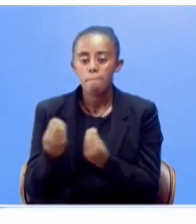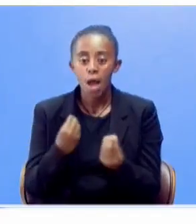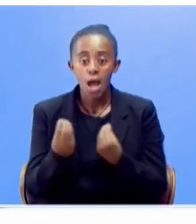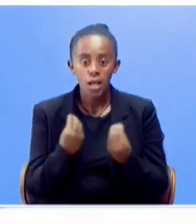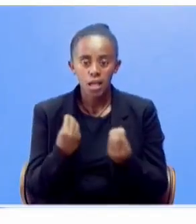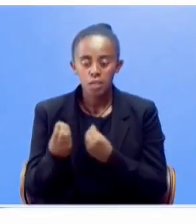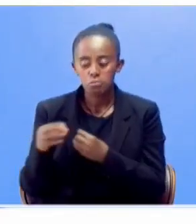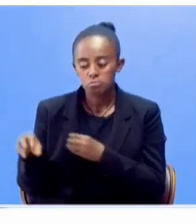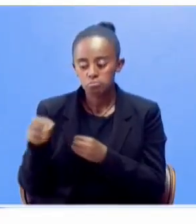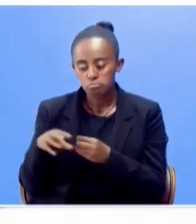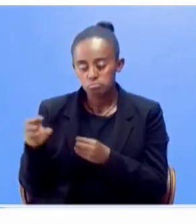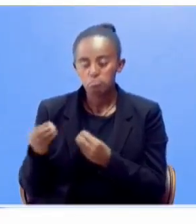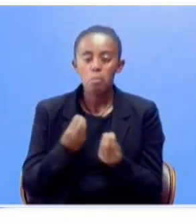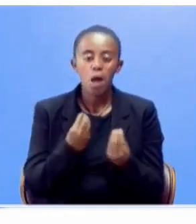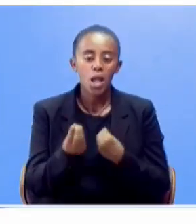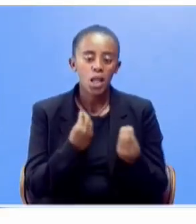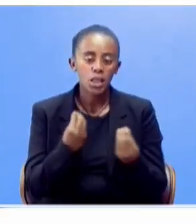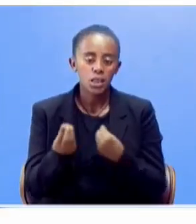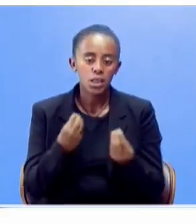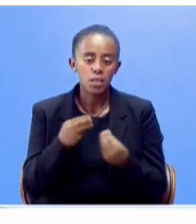to the market.